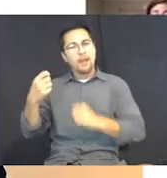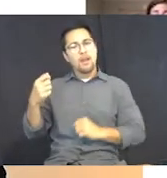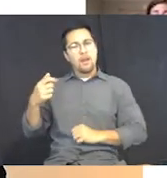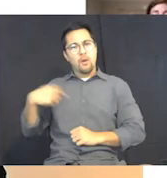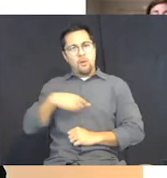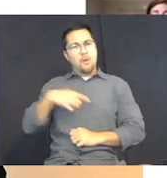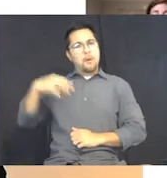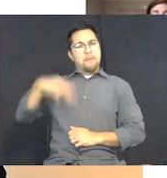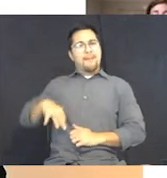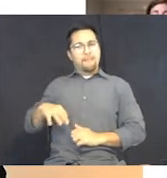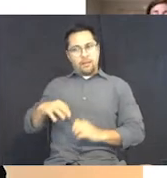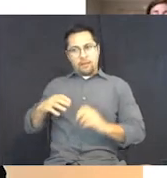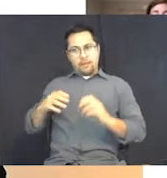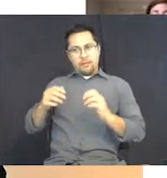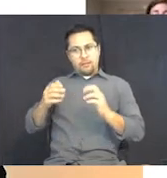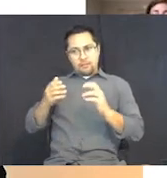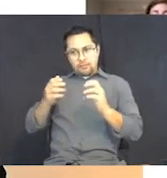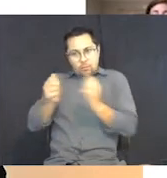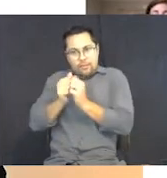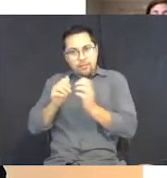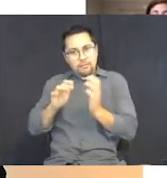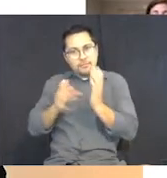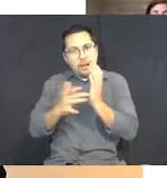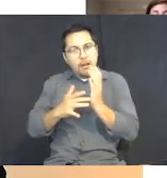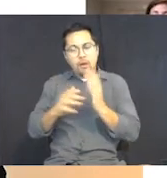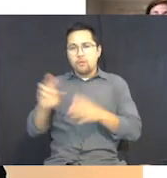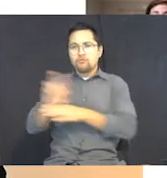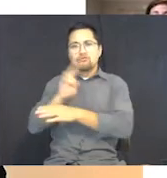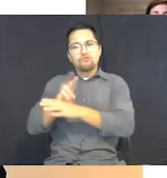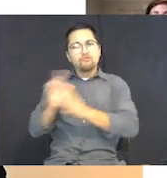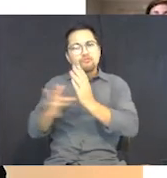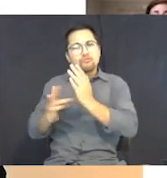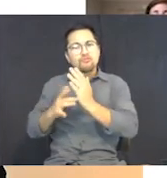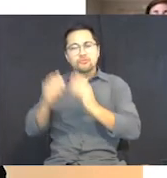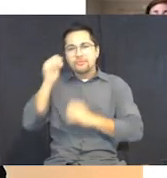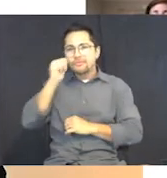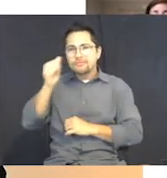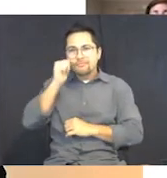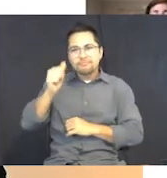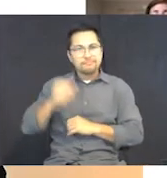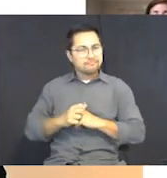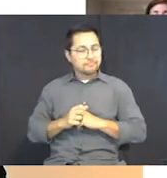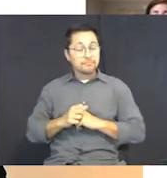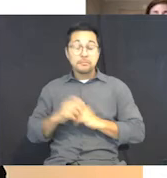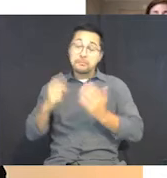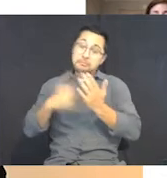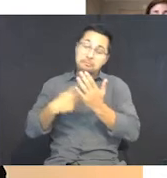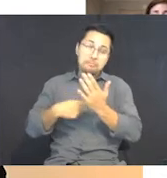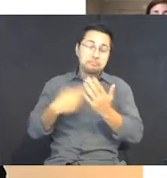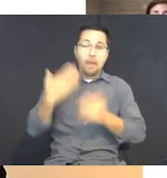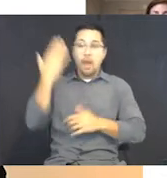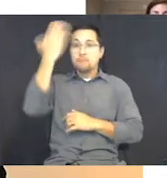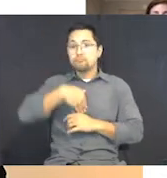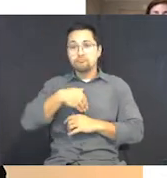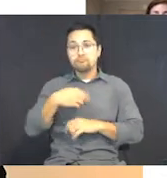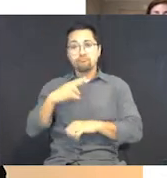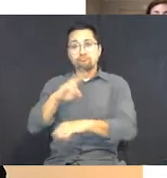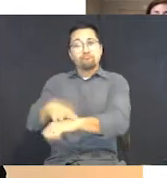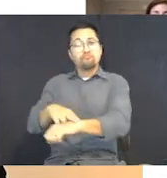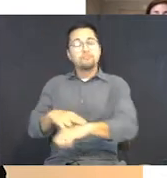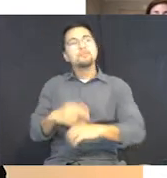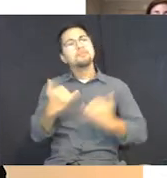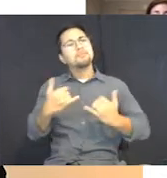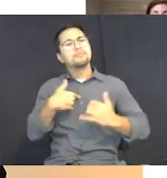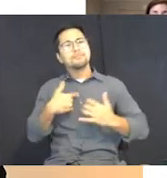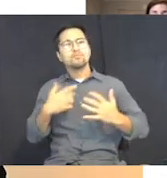Technology for individuals with disabilities truly makes things possible. However, some solutions that we all use in our